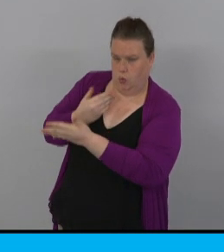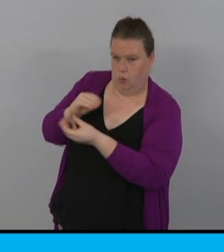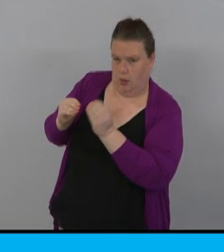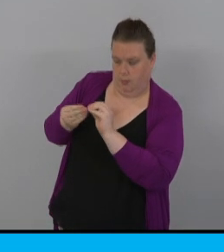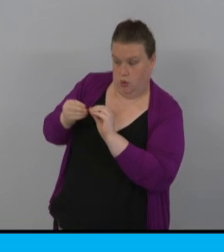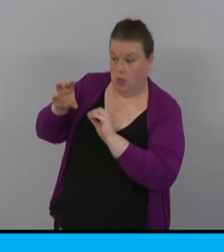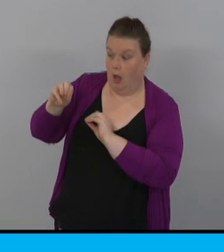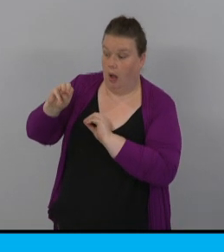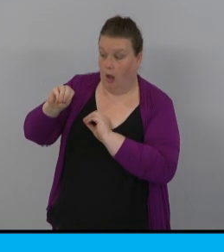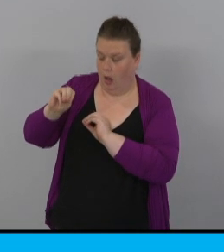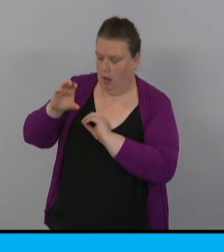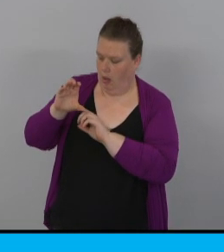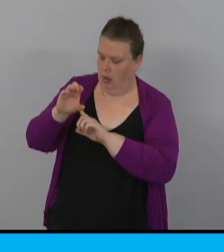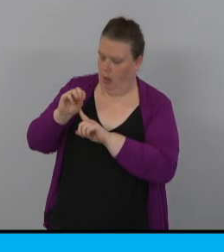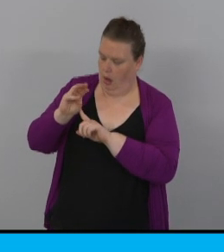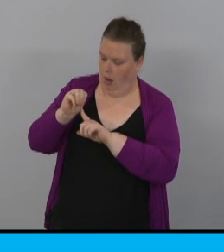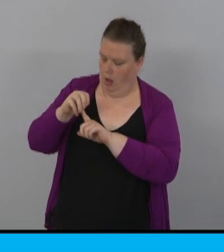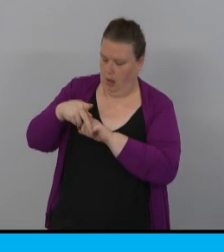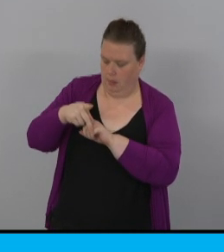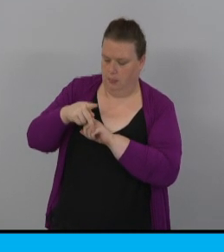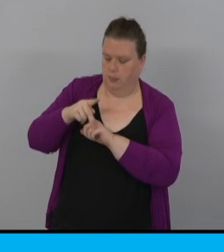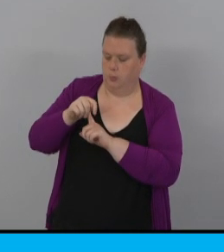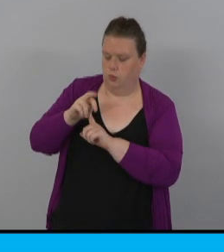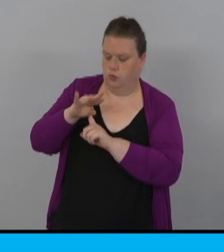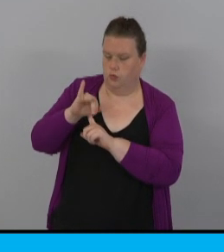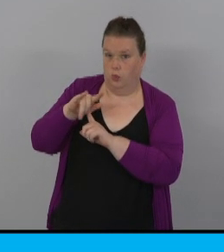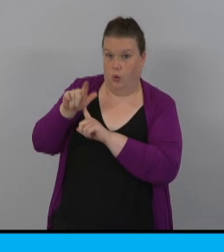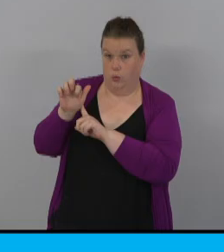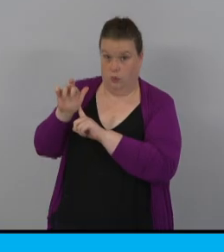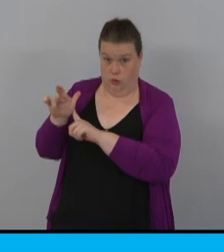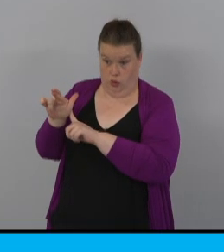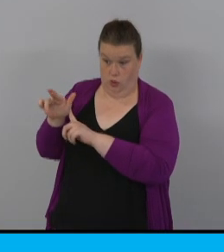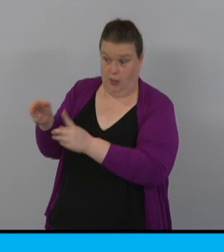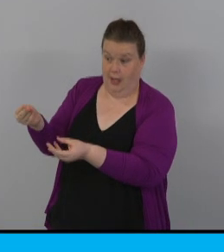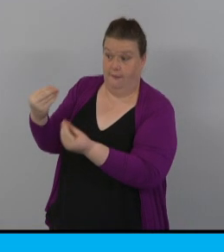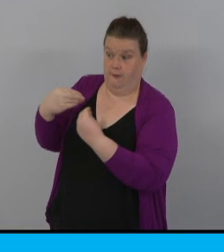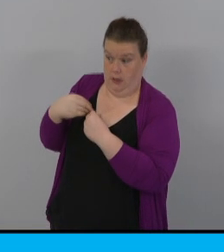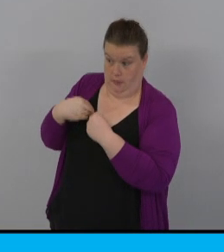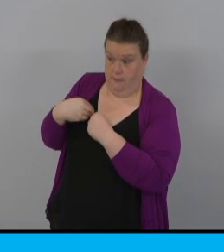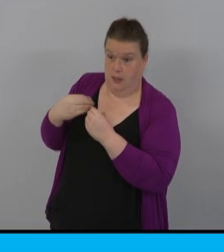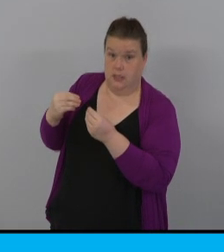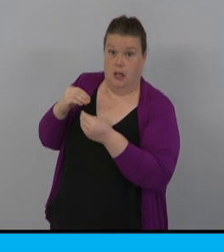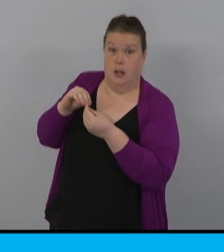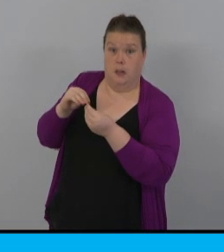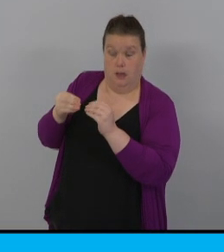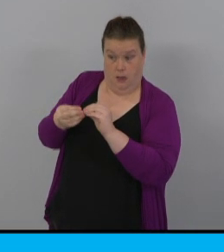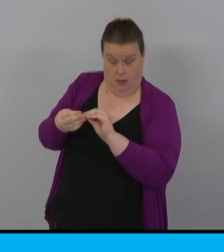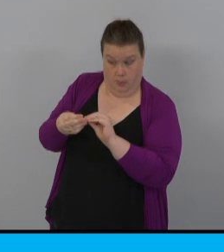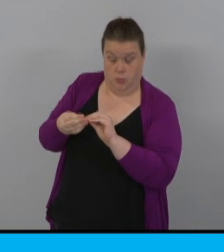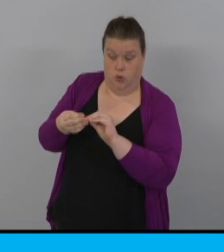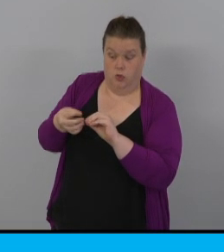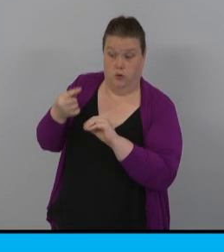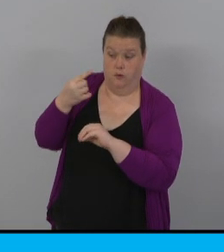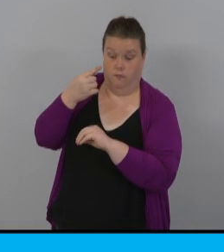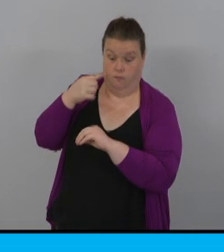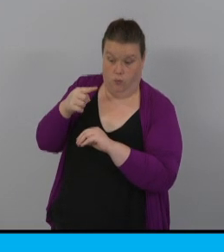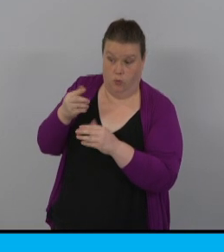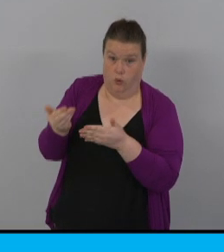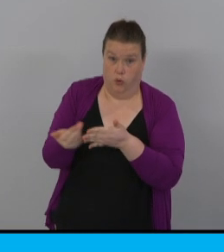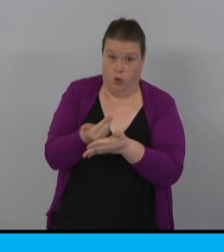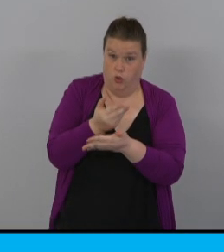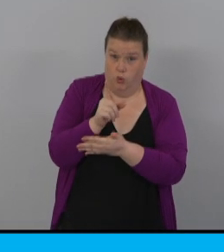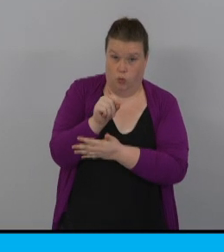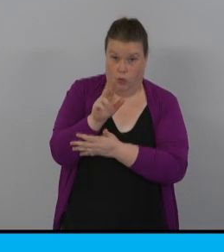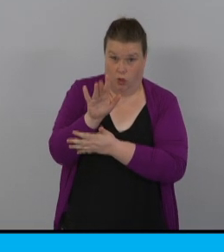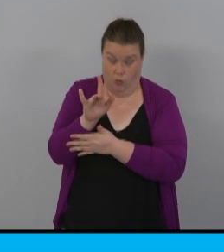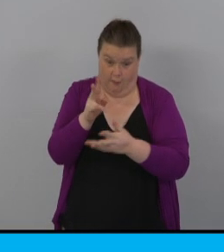of our 2021 values, but that has still not been run through the formulas by TEA, so I'm not quite sure what that is going